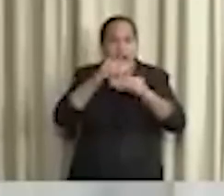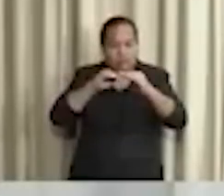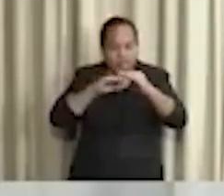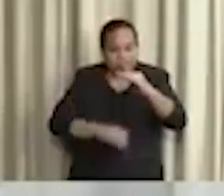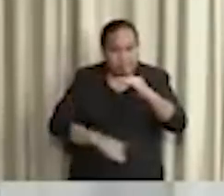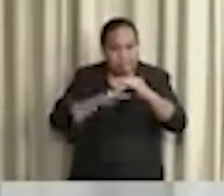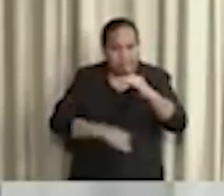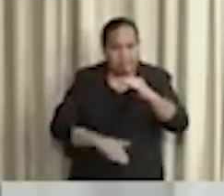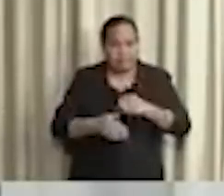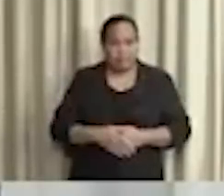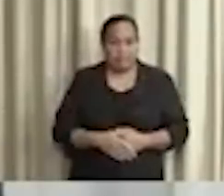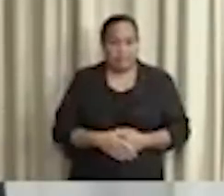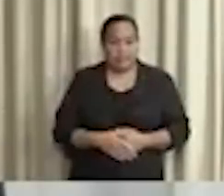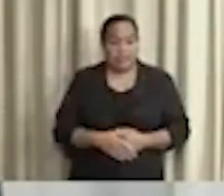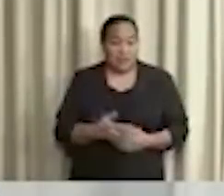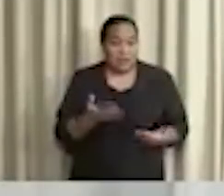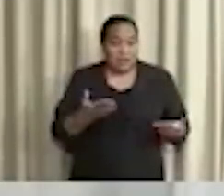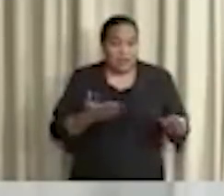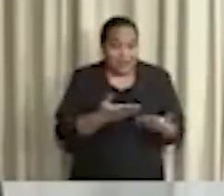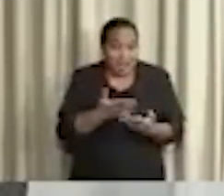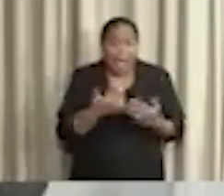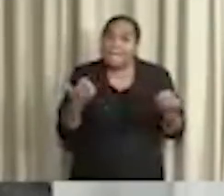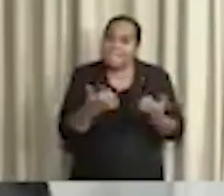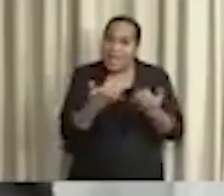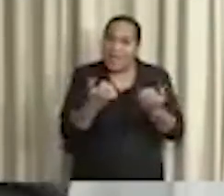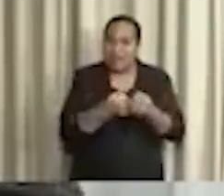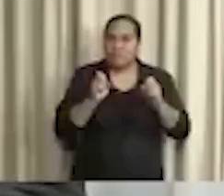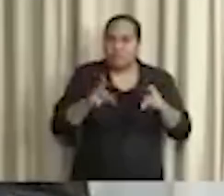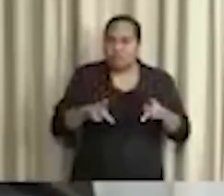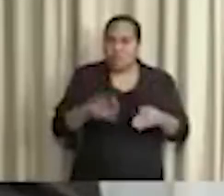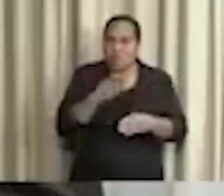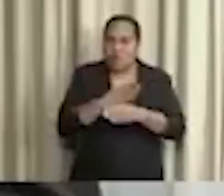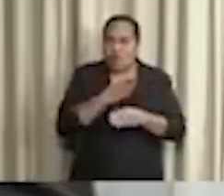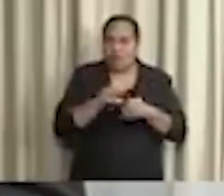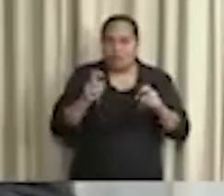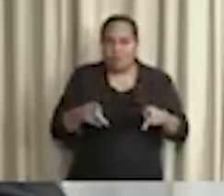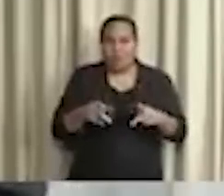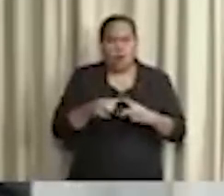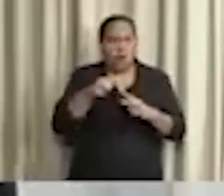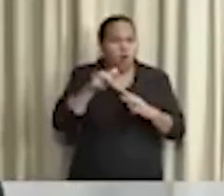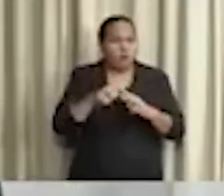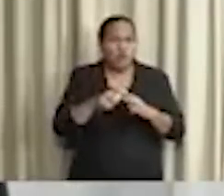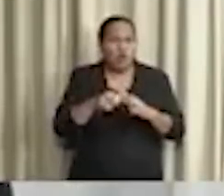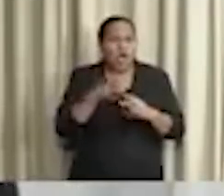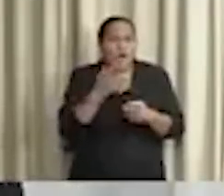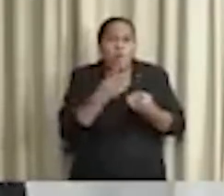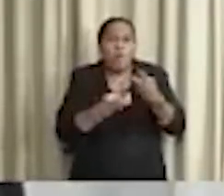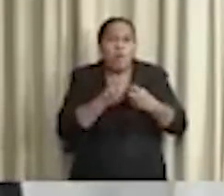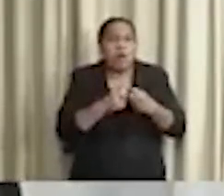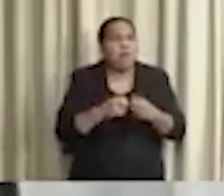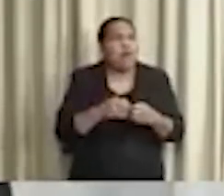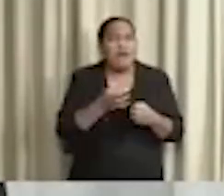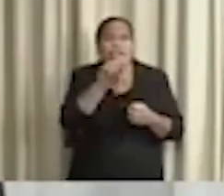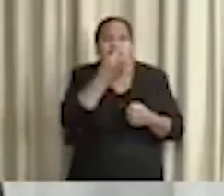However, Cabinet noted the many vacancies and chronic shortage of teachers, doctors,